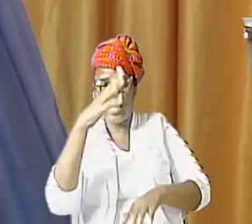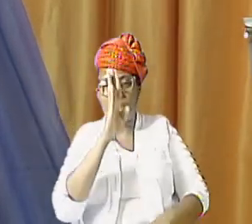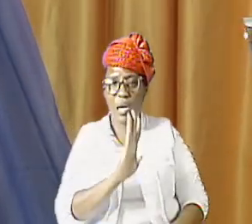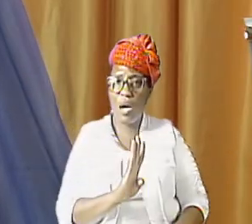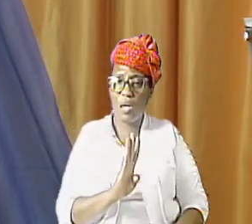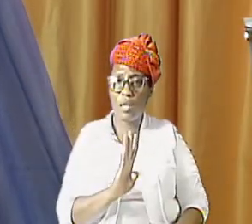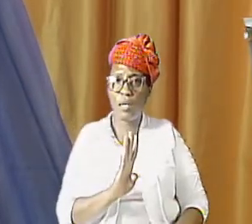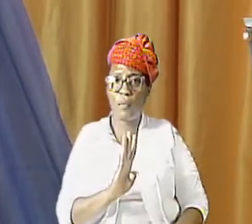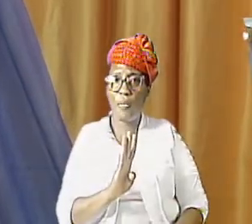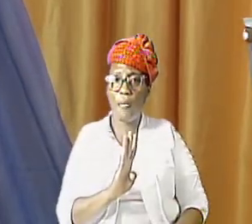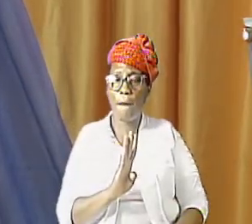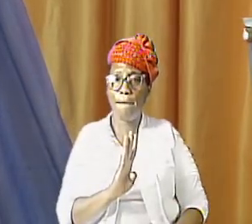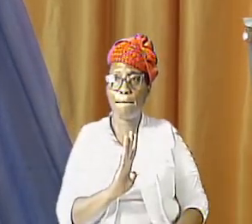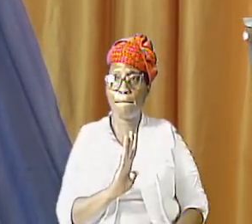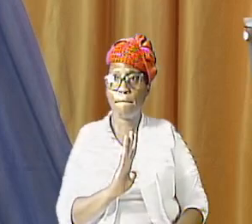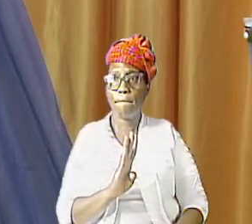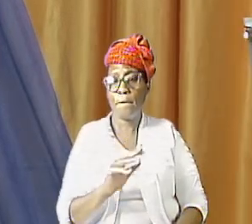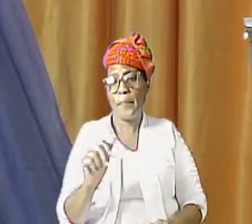Mighty God,